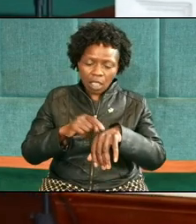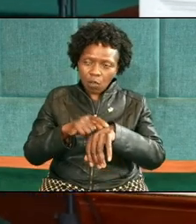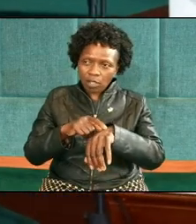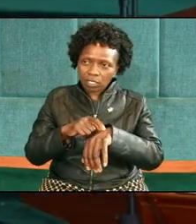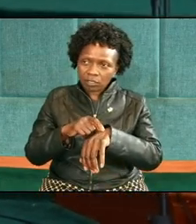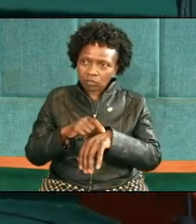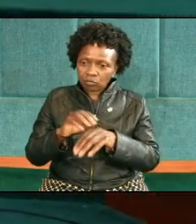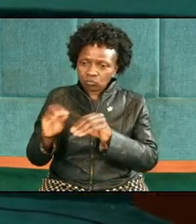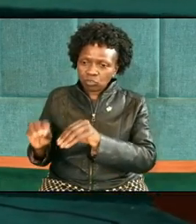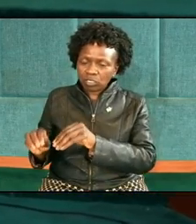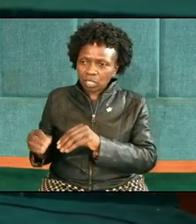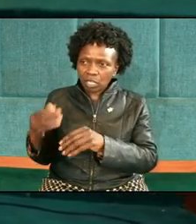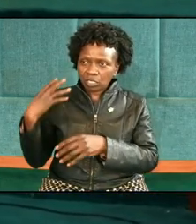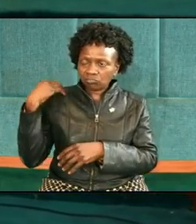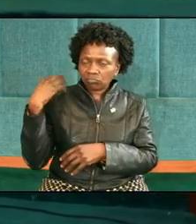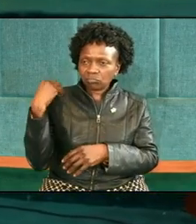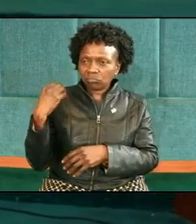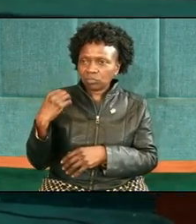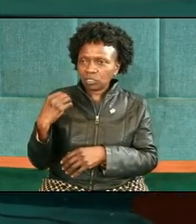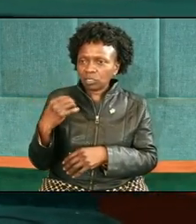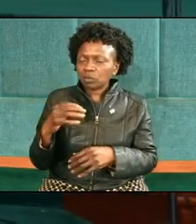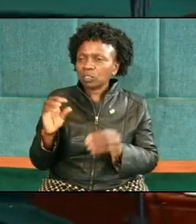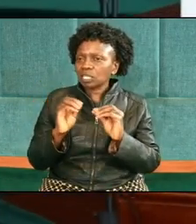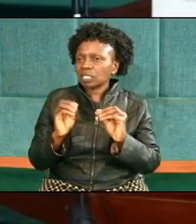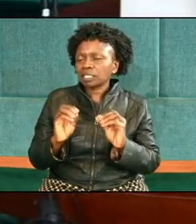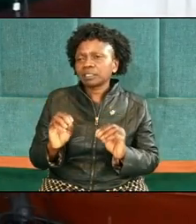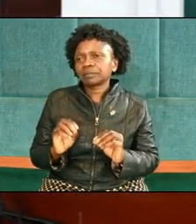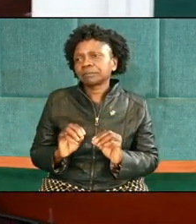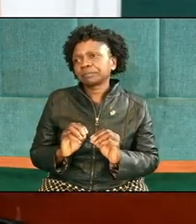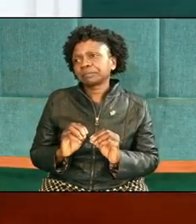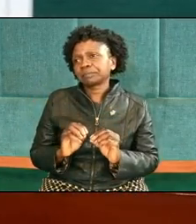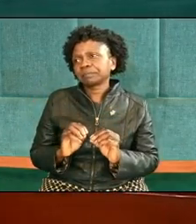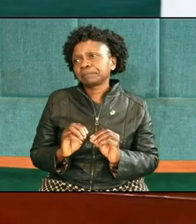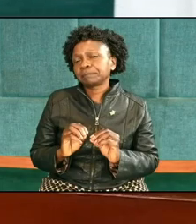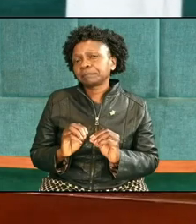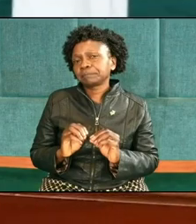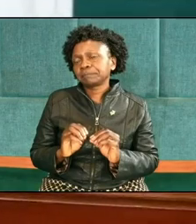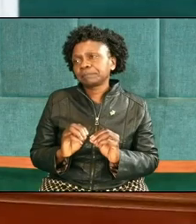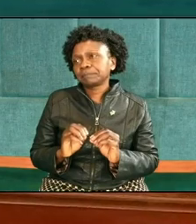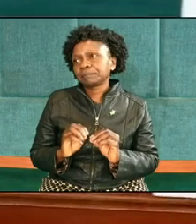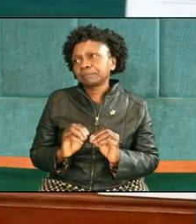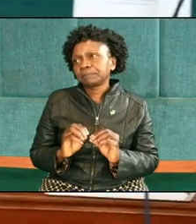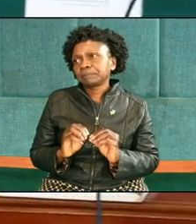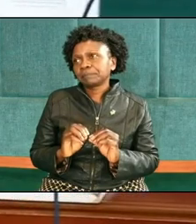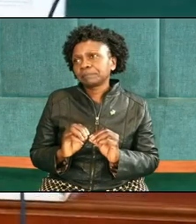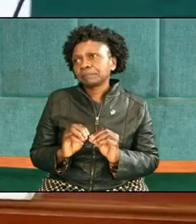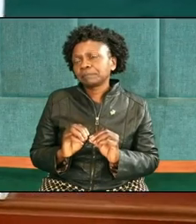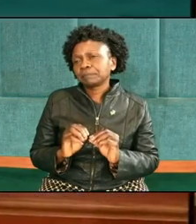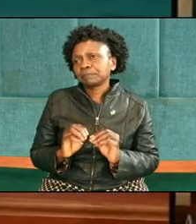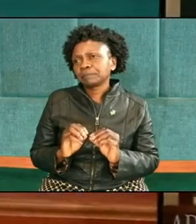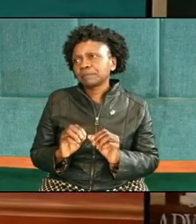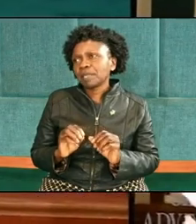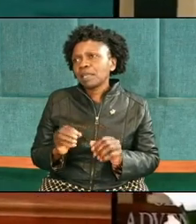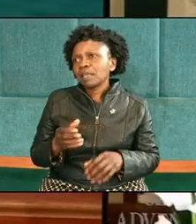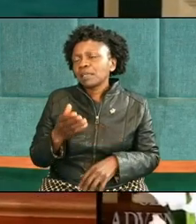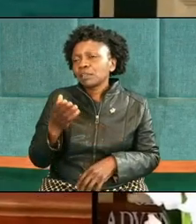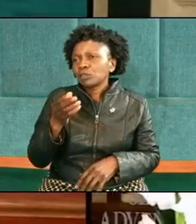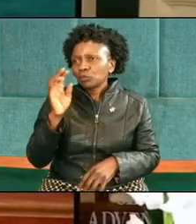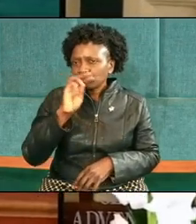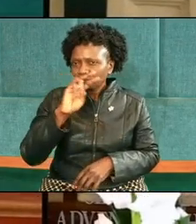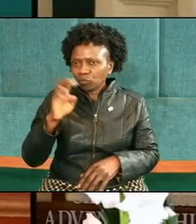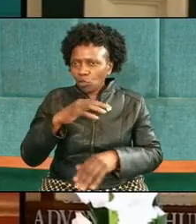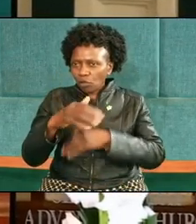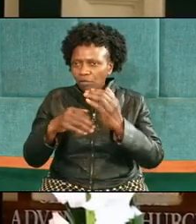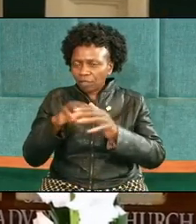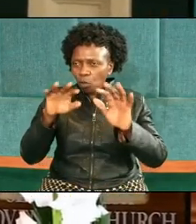not in vain. They were not in vain. Amen. Yeah, we're tremendously blessed. And not just us here, but all over the world as